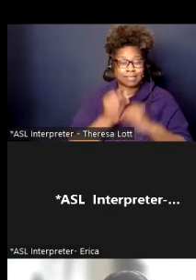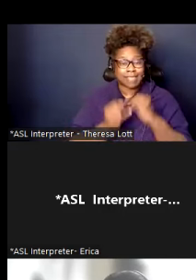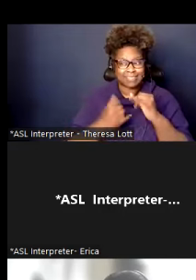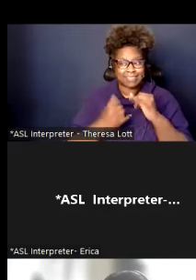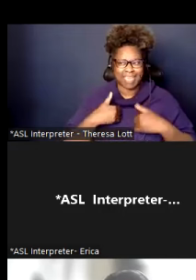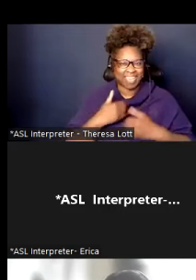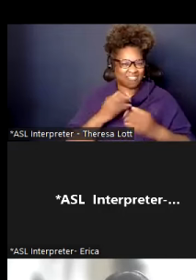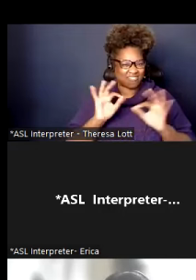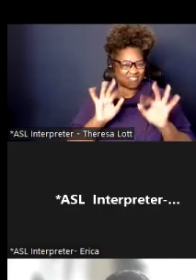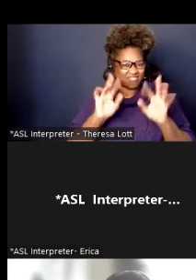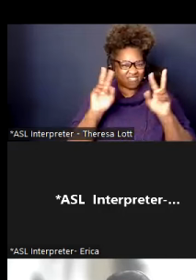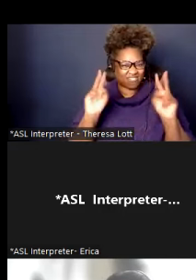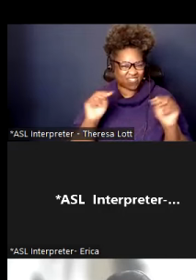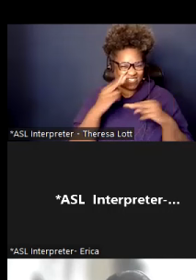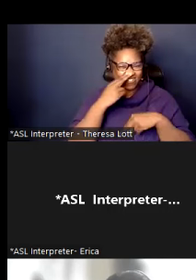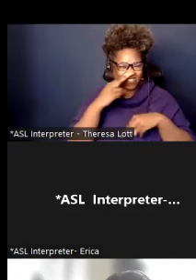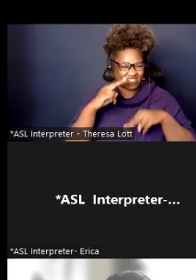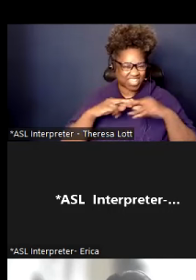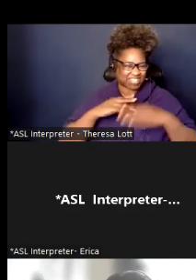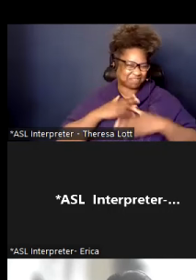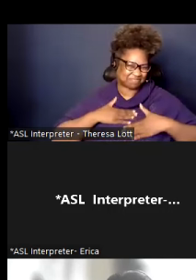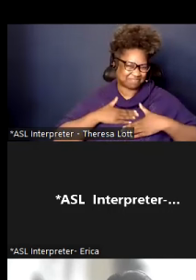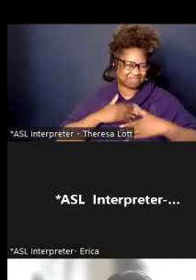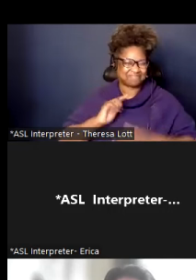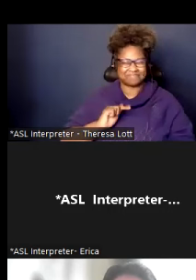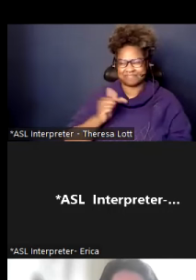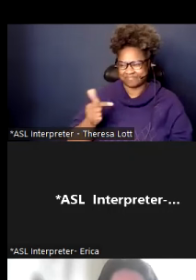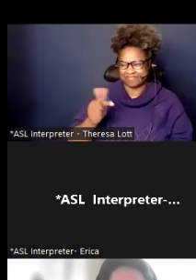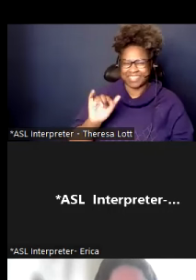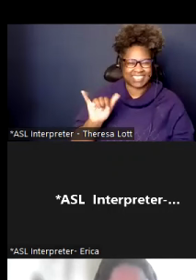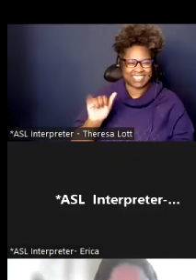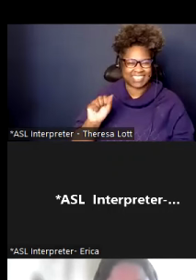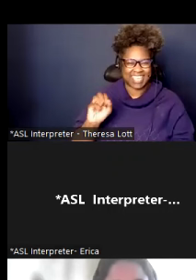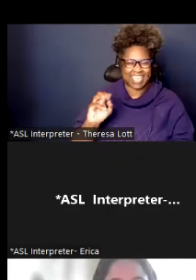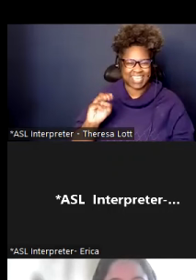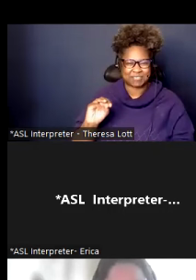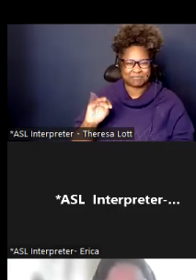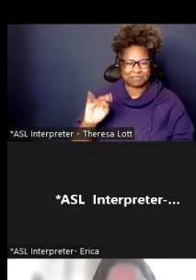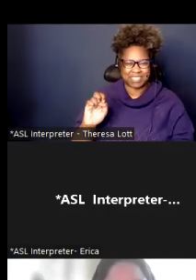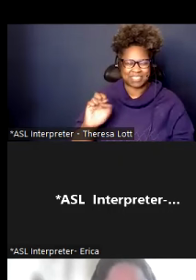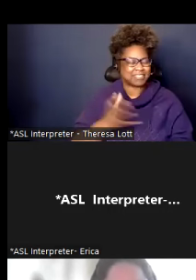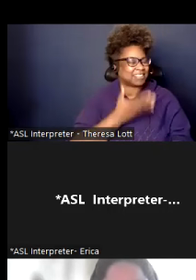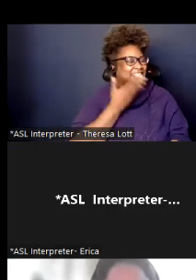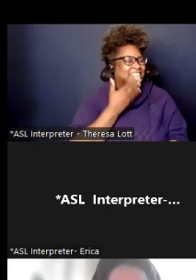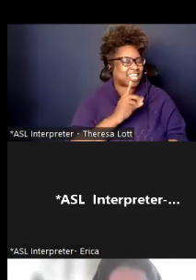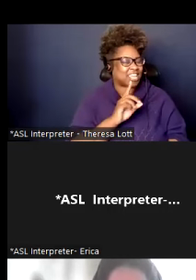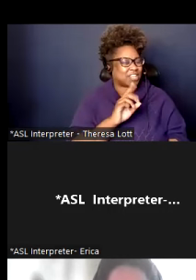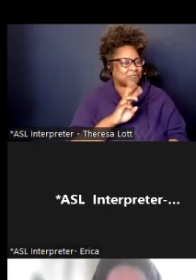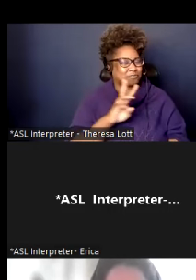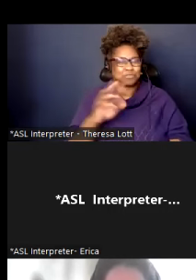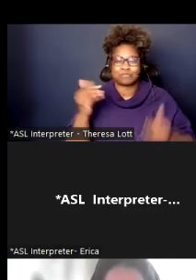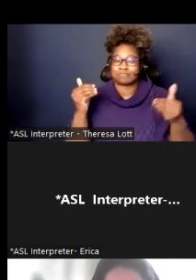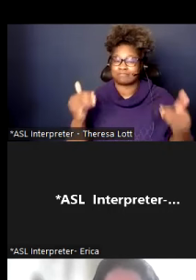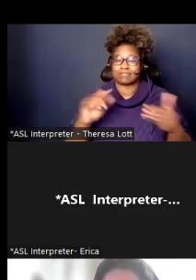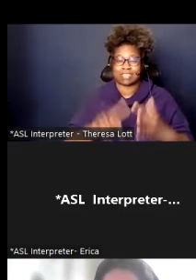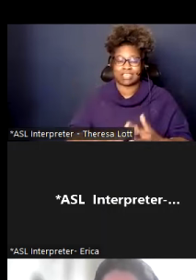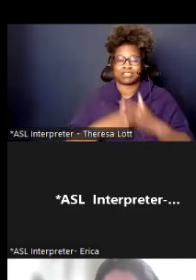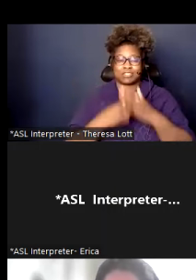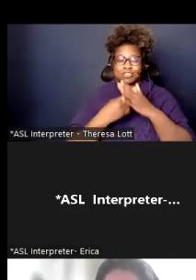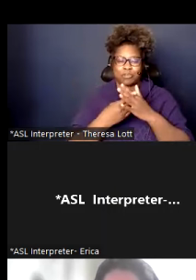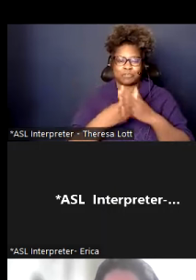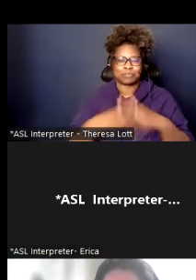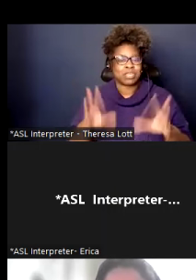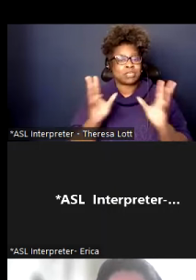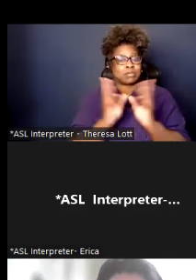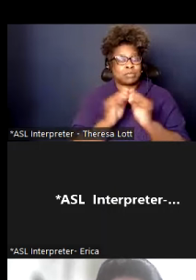fun. Back to you, Yasmin. Thanks, Drew. Okay, now let's get started. The meeting